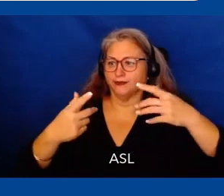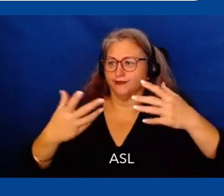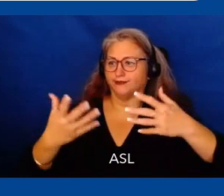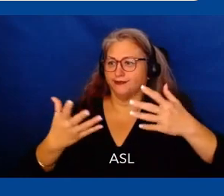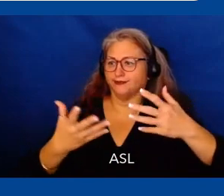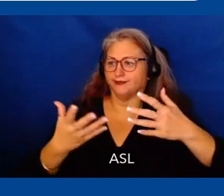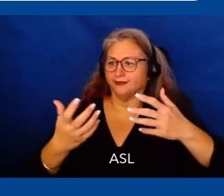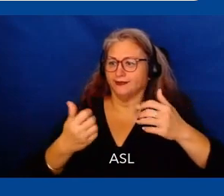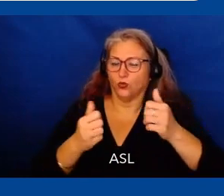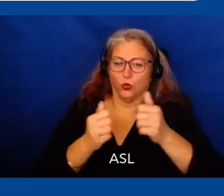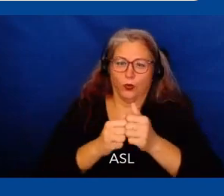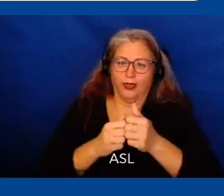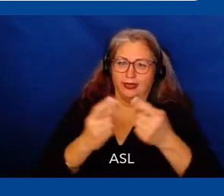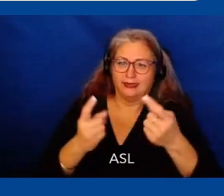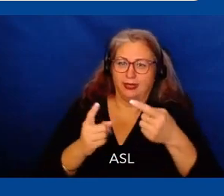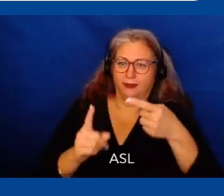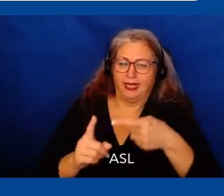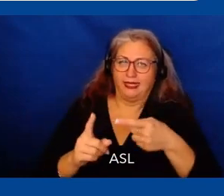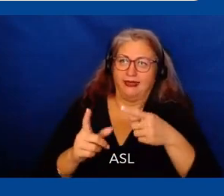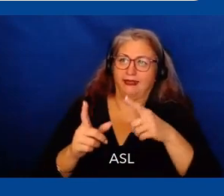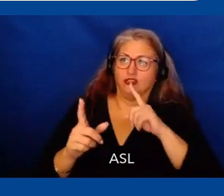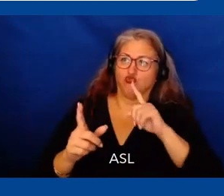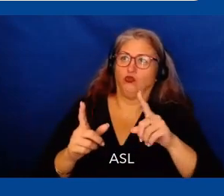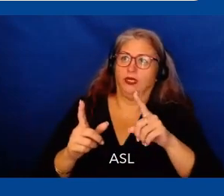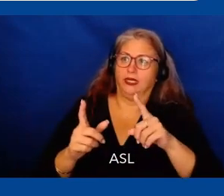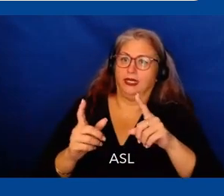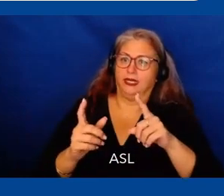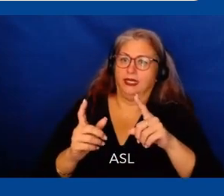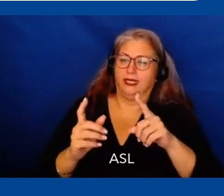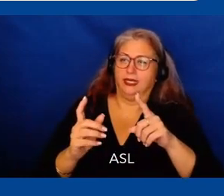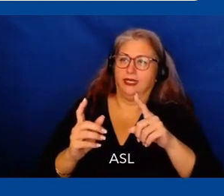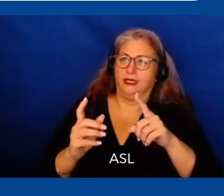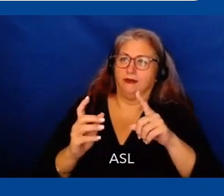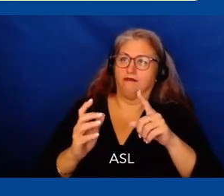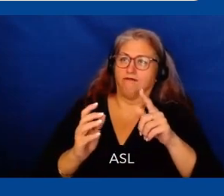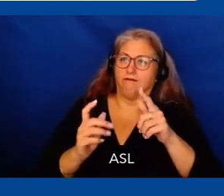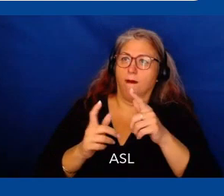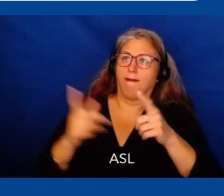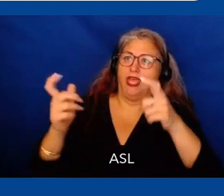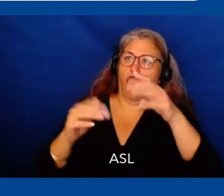like something that it's bigger than personal decisions,